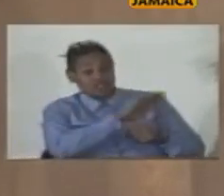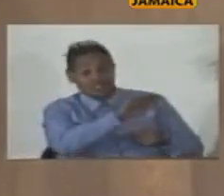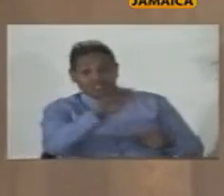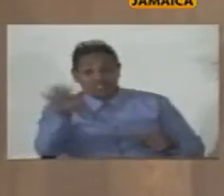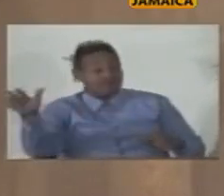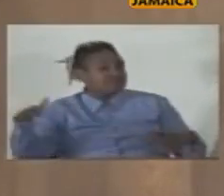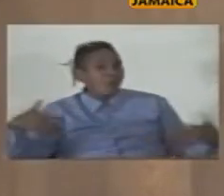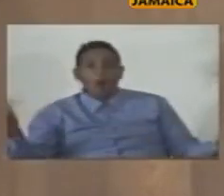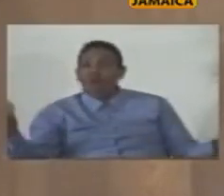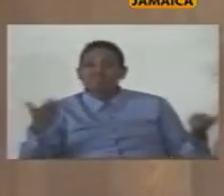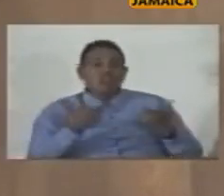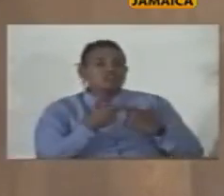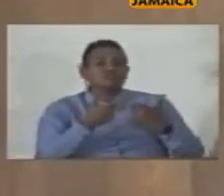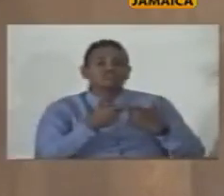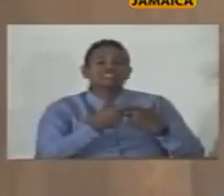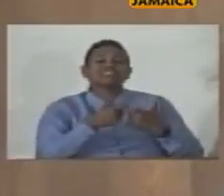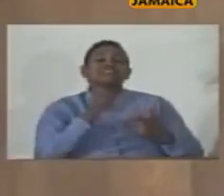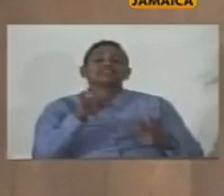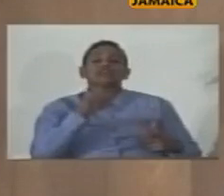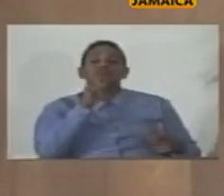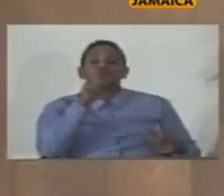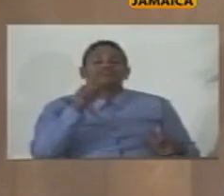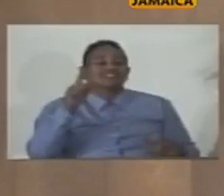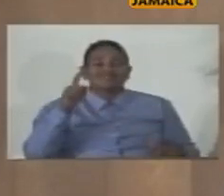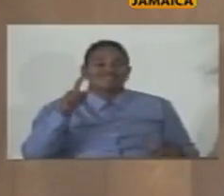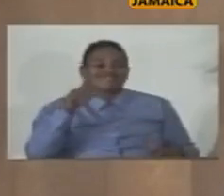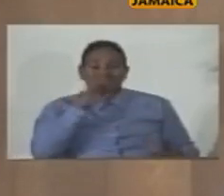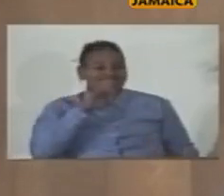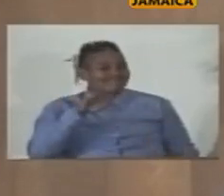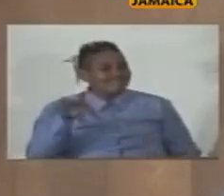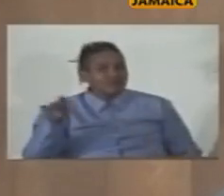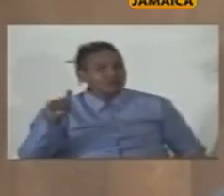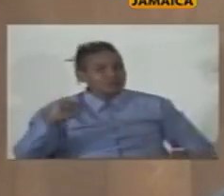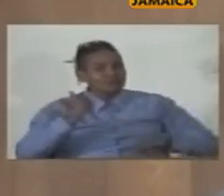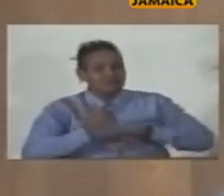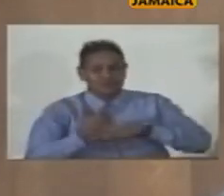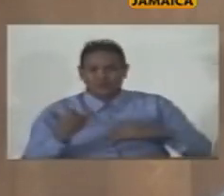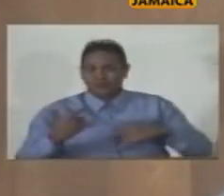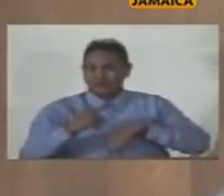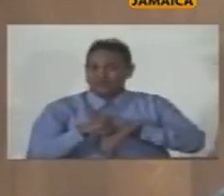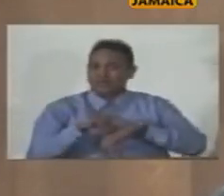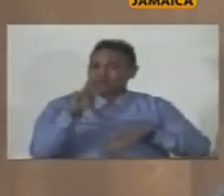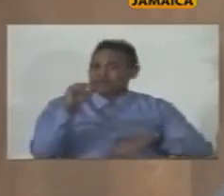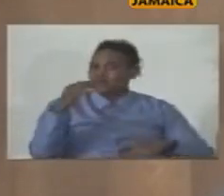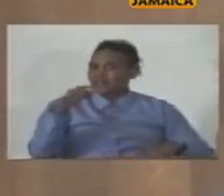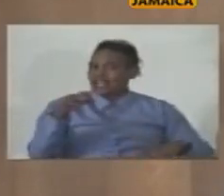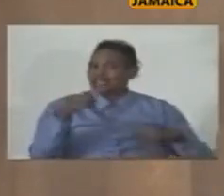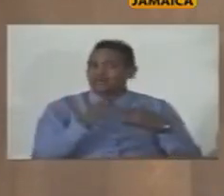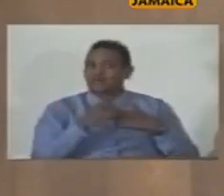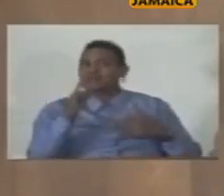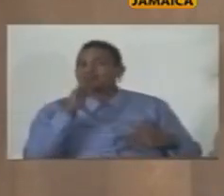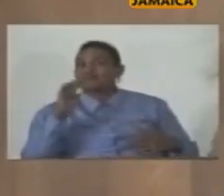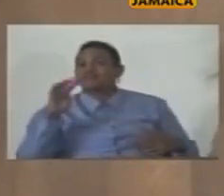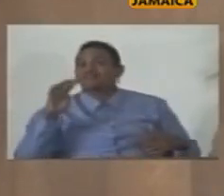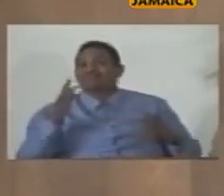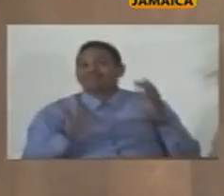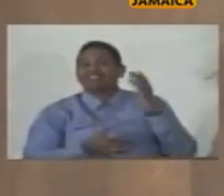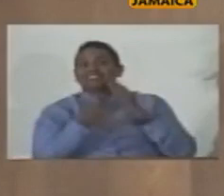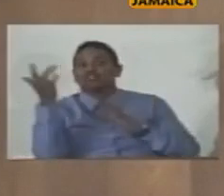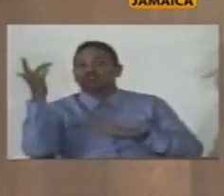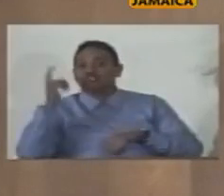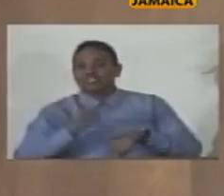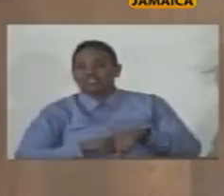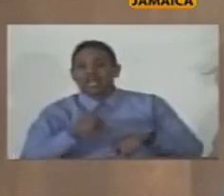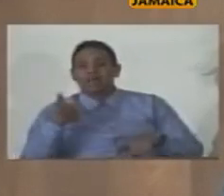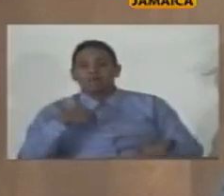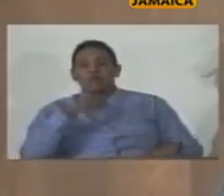without electricity. This is indeed backward. In this 21st century and in the fourth industrial revolution, we